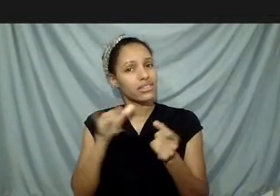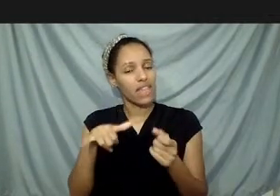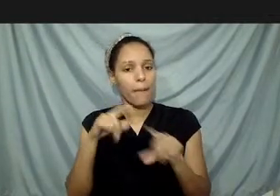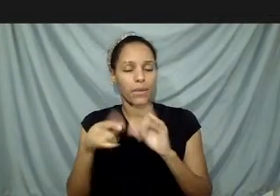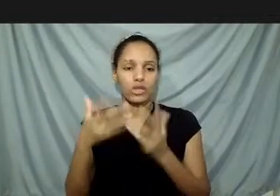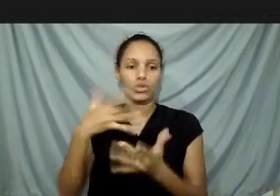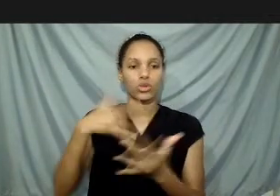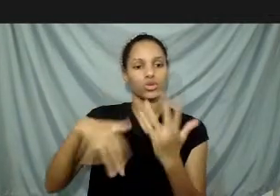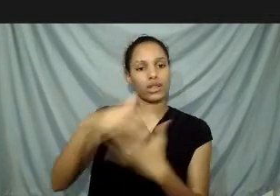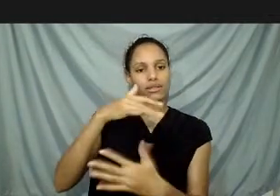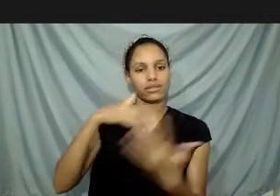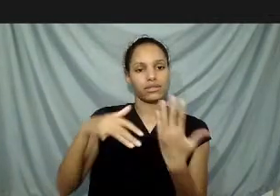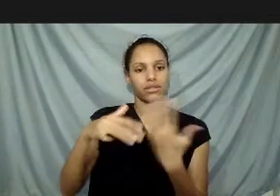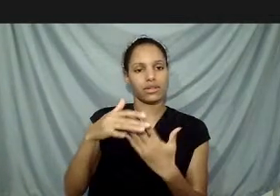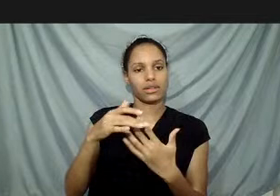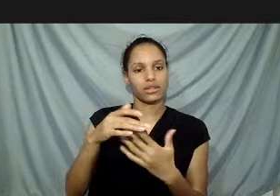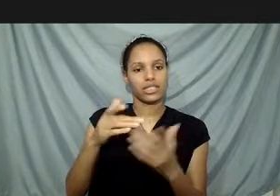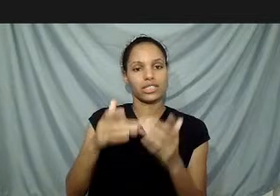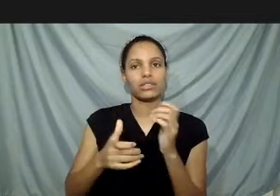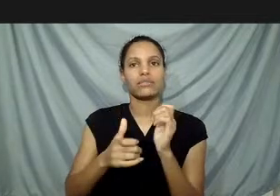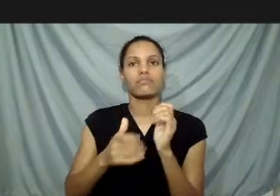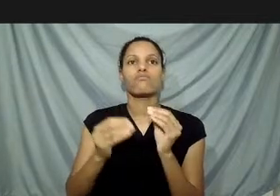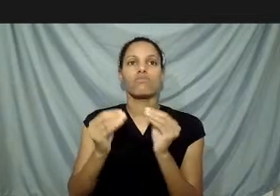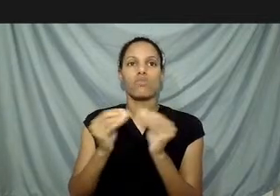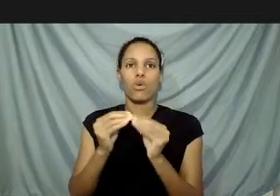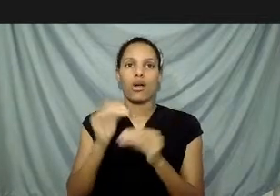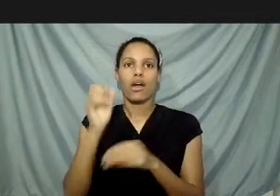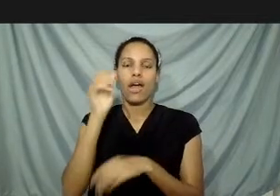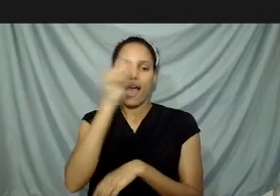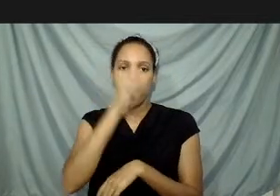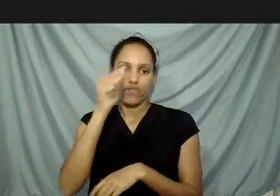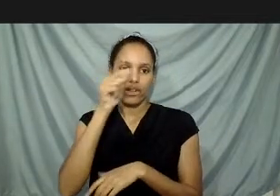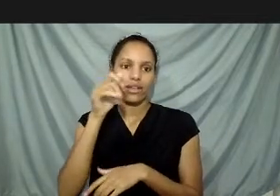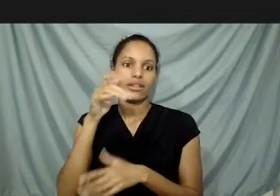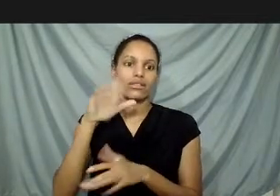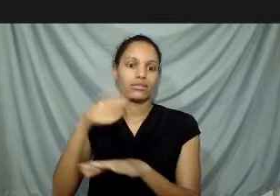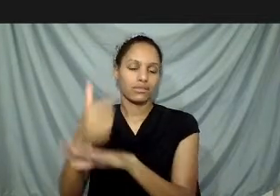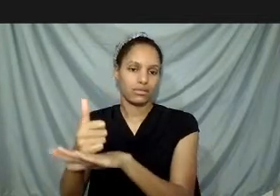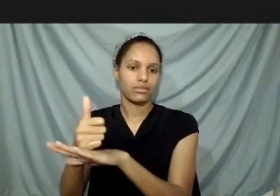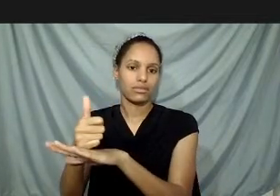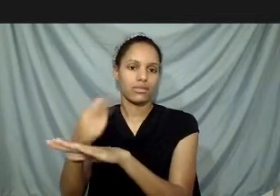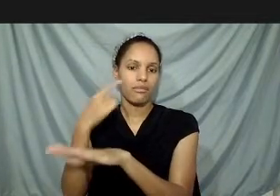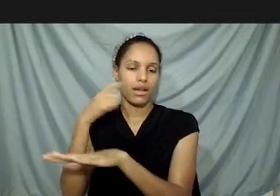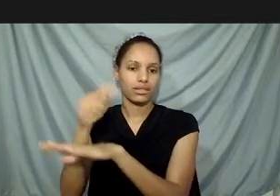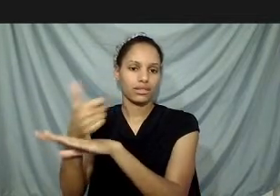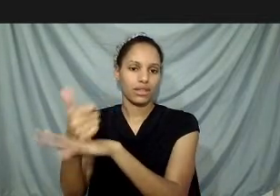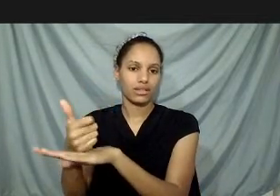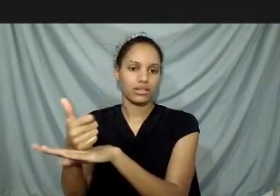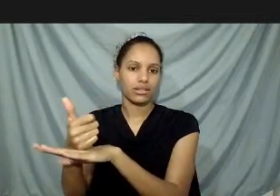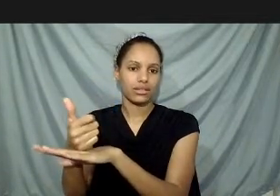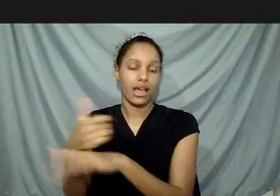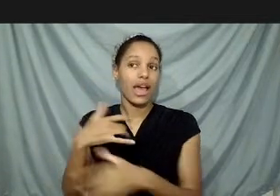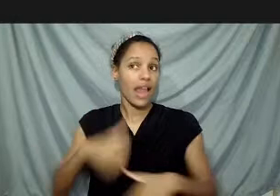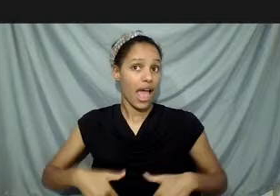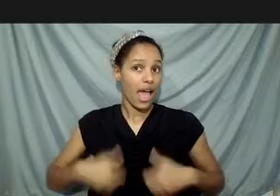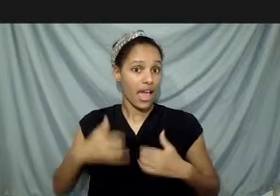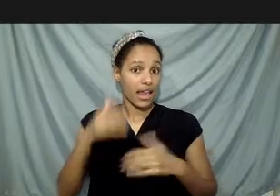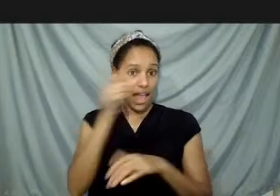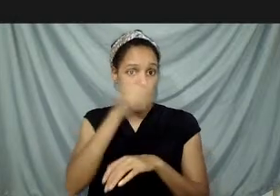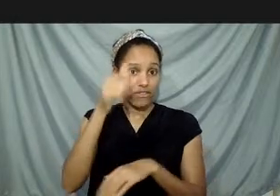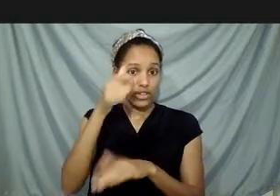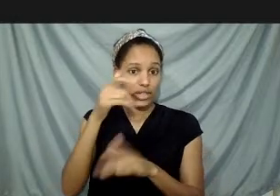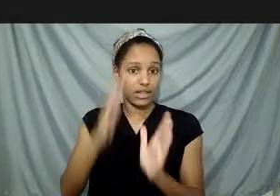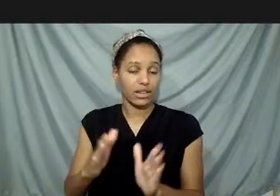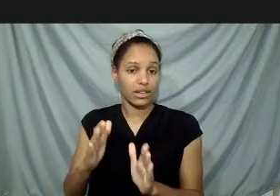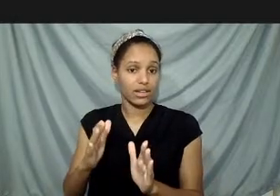socialization is really more African based and more human. And then beyond African, it's human. And African is human because Africa is the